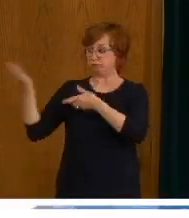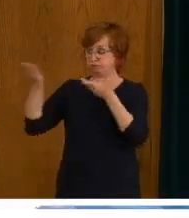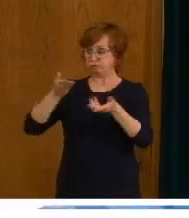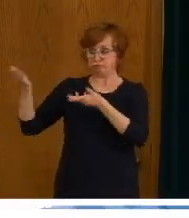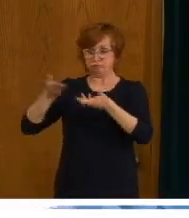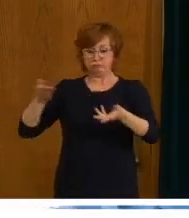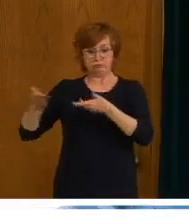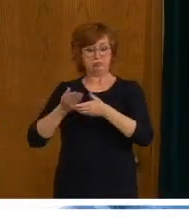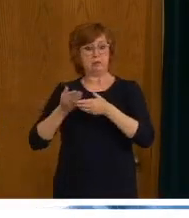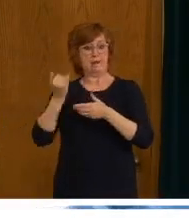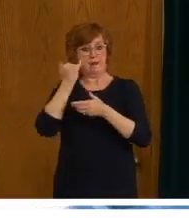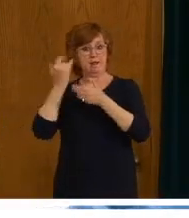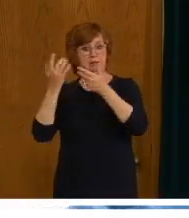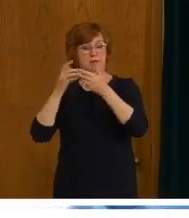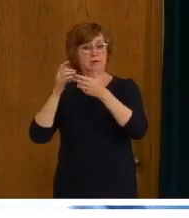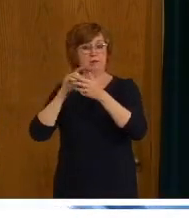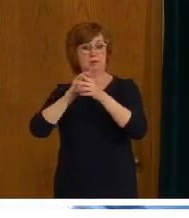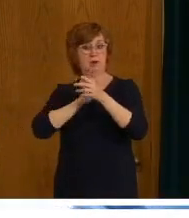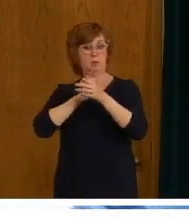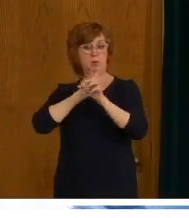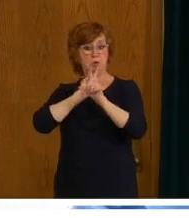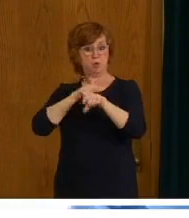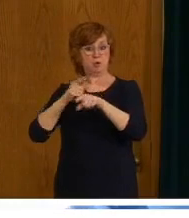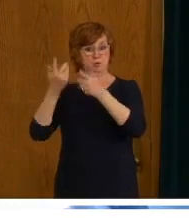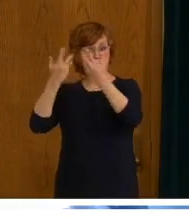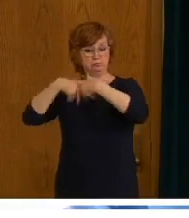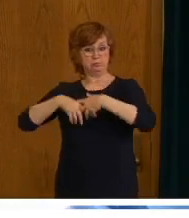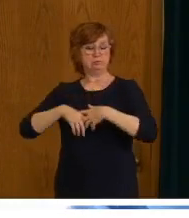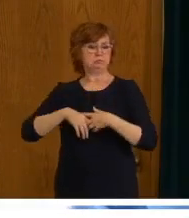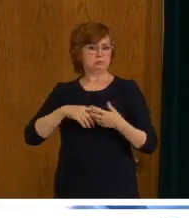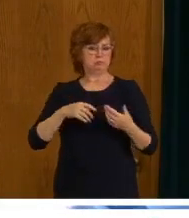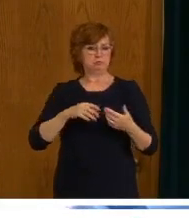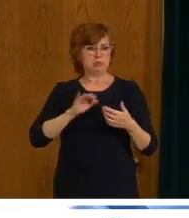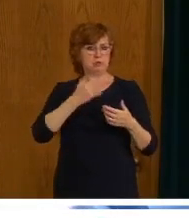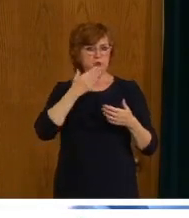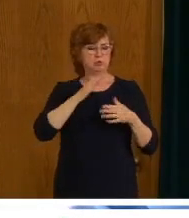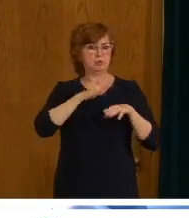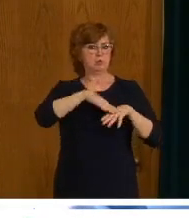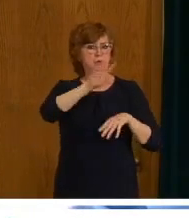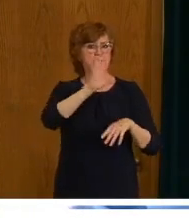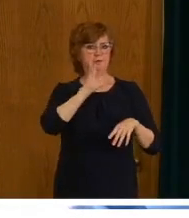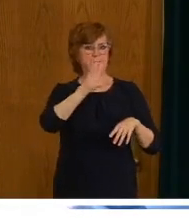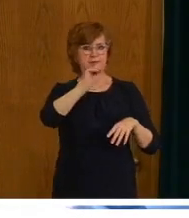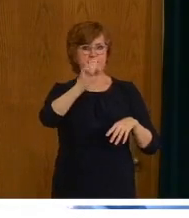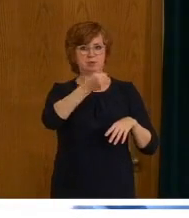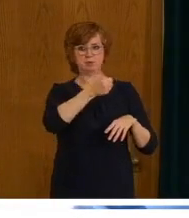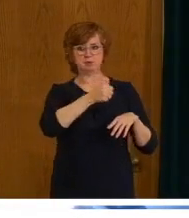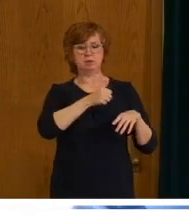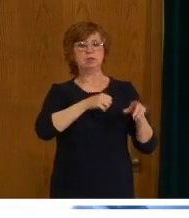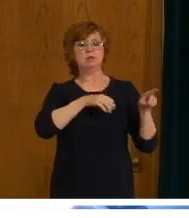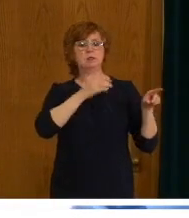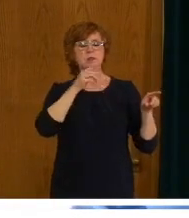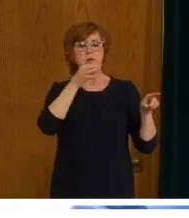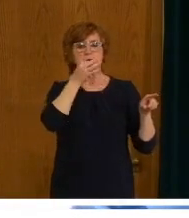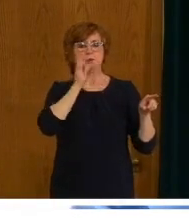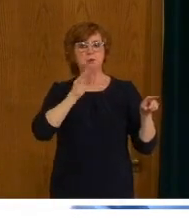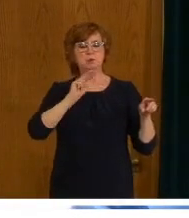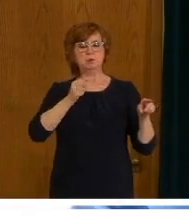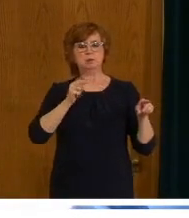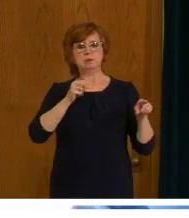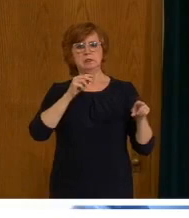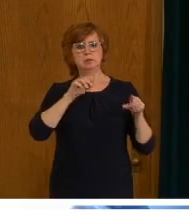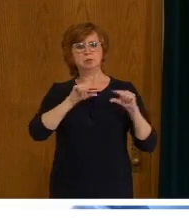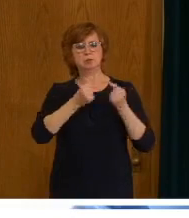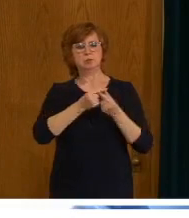in people in their 50s and older, certainly for second dose, and clinics starting for people in their 40s as well. Thank you very